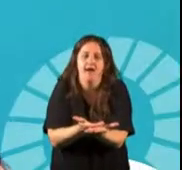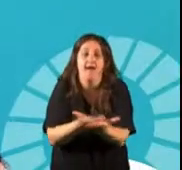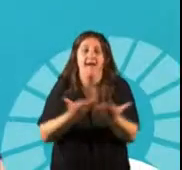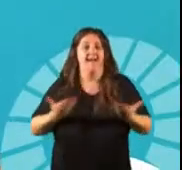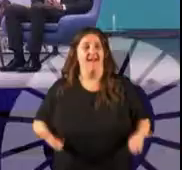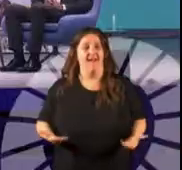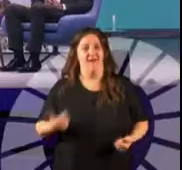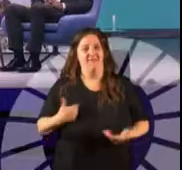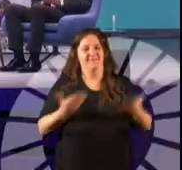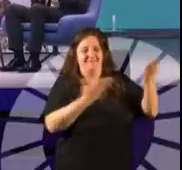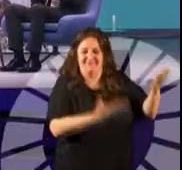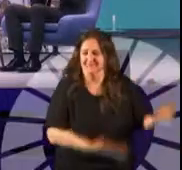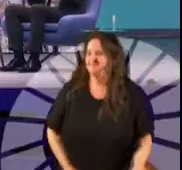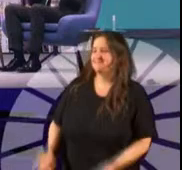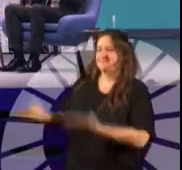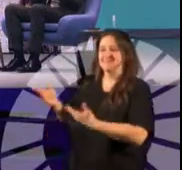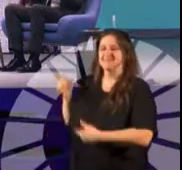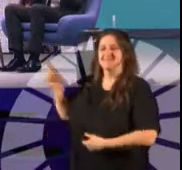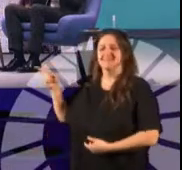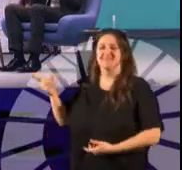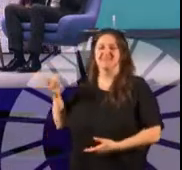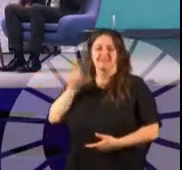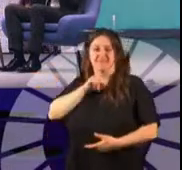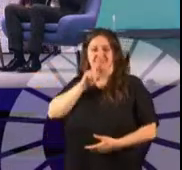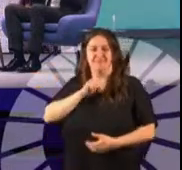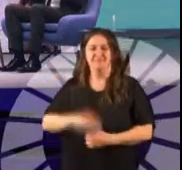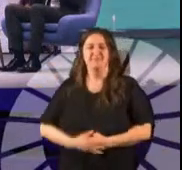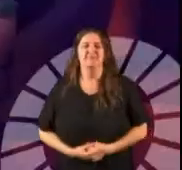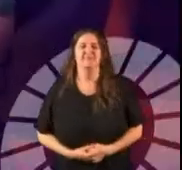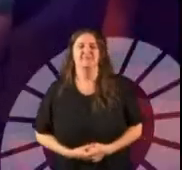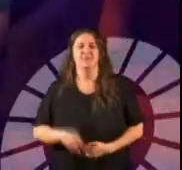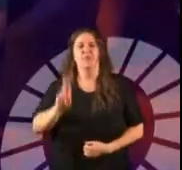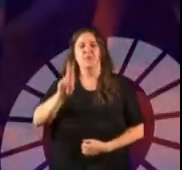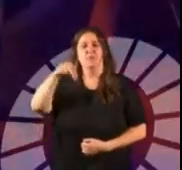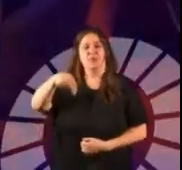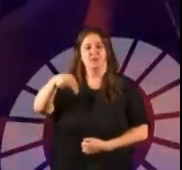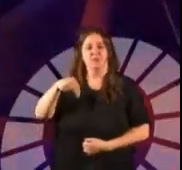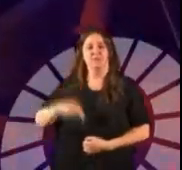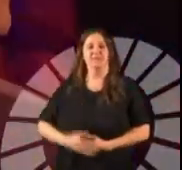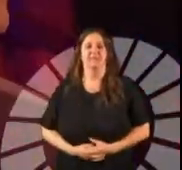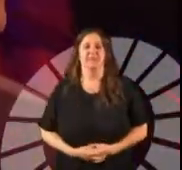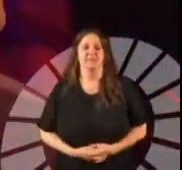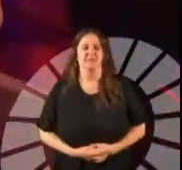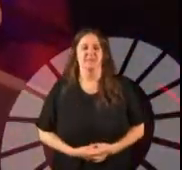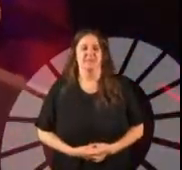hand over now to the Secretary General of the United Nations, Antonio Guterres.